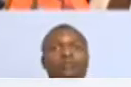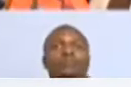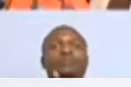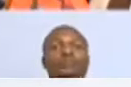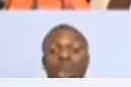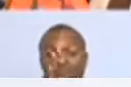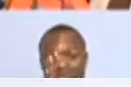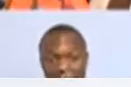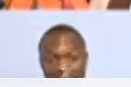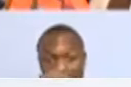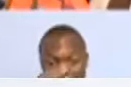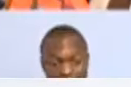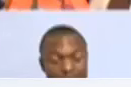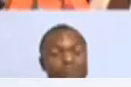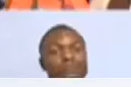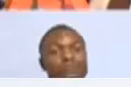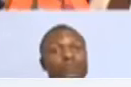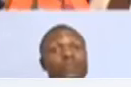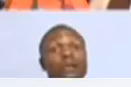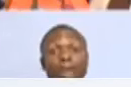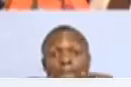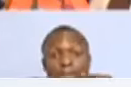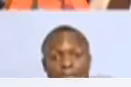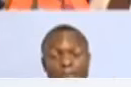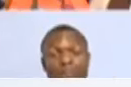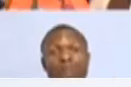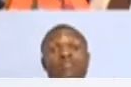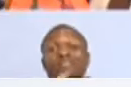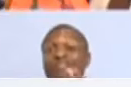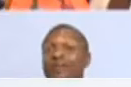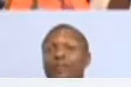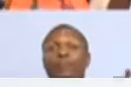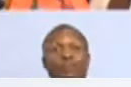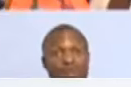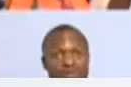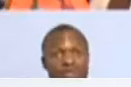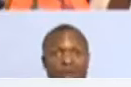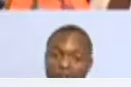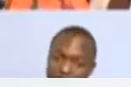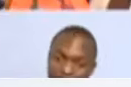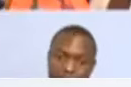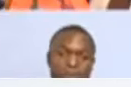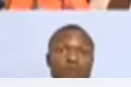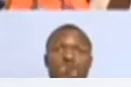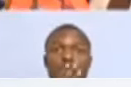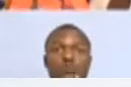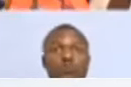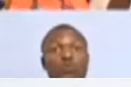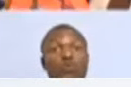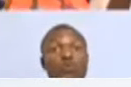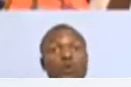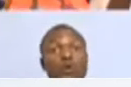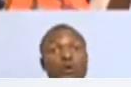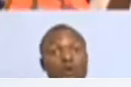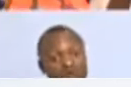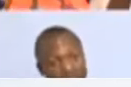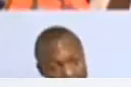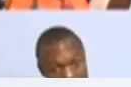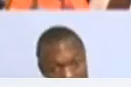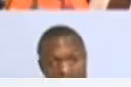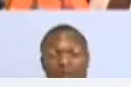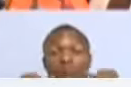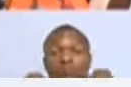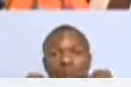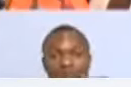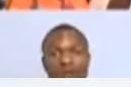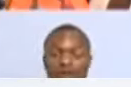Madam Speaker, the media plays a pivotal role in promoting good governance, as well as informing,